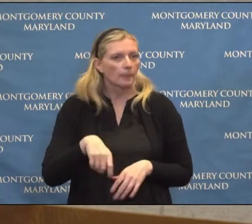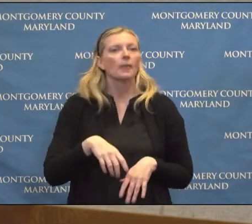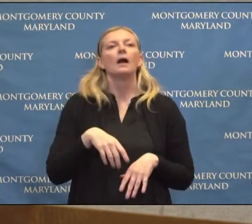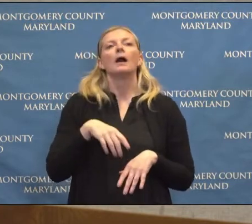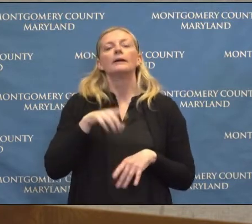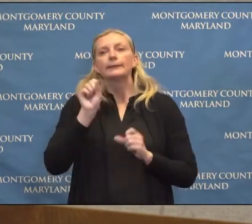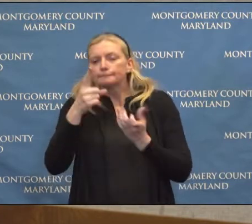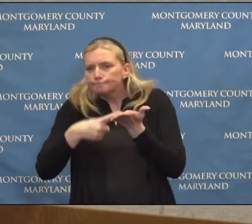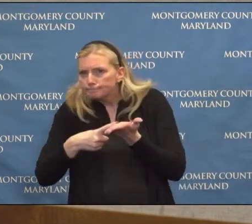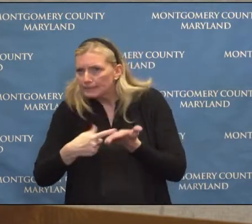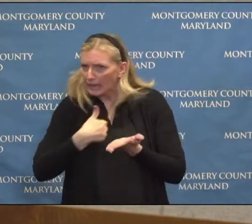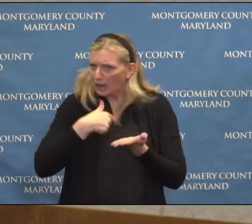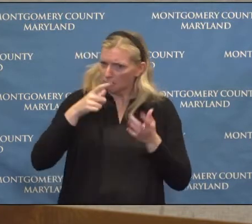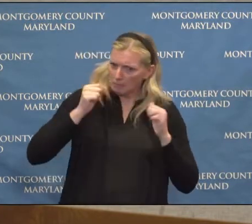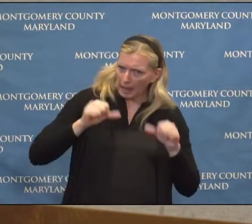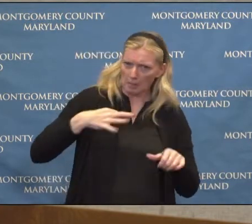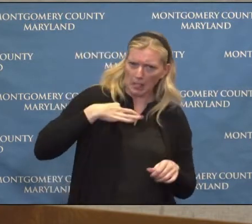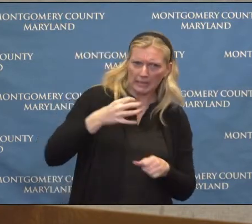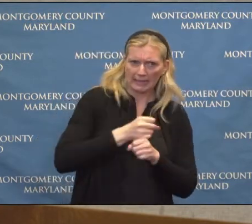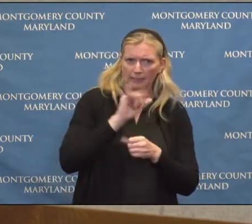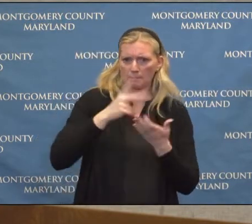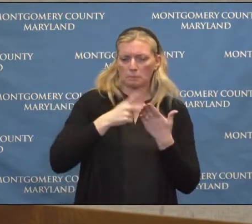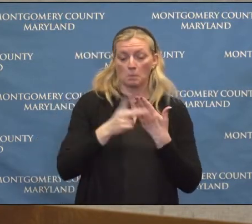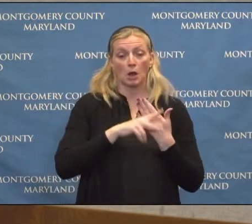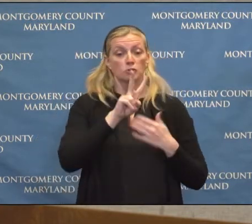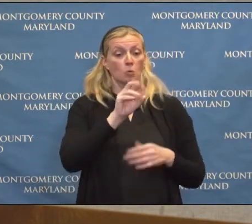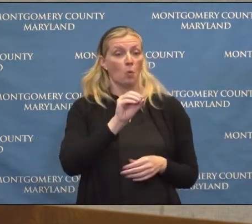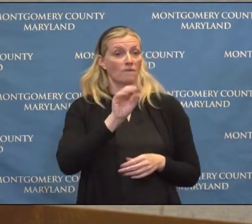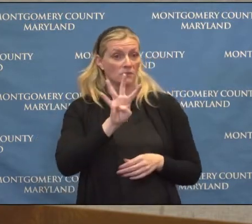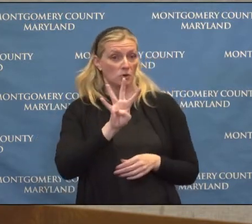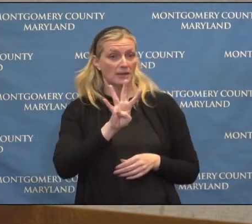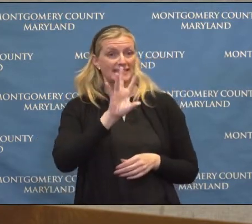eligible. And so that's you can call